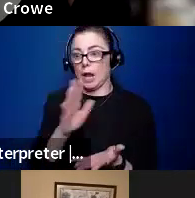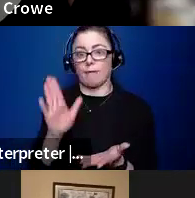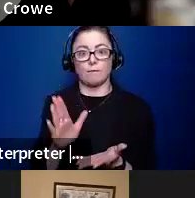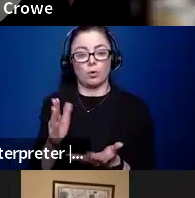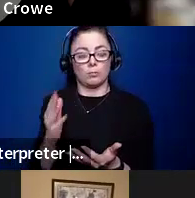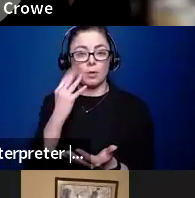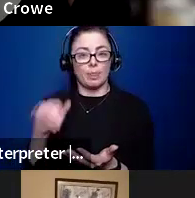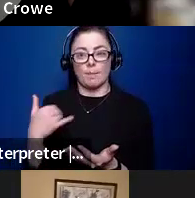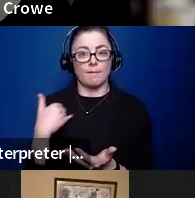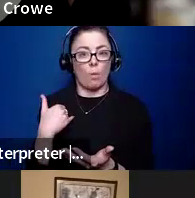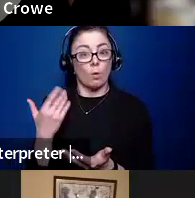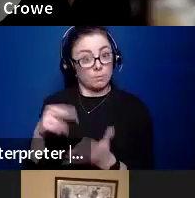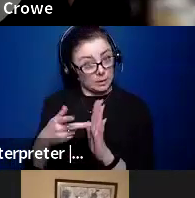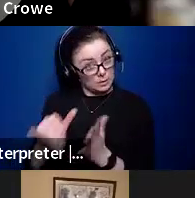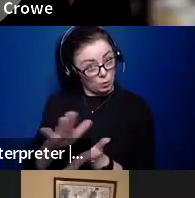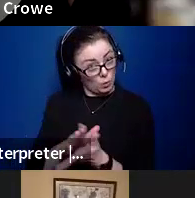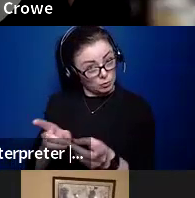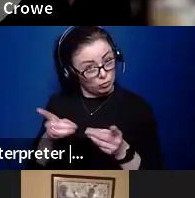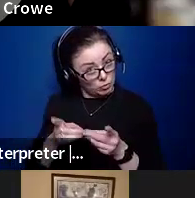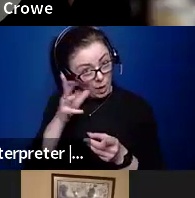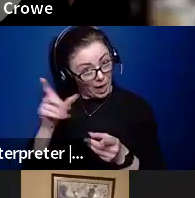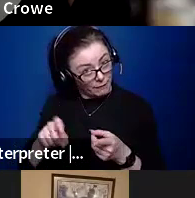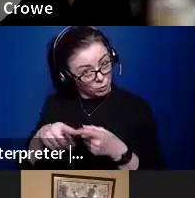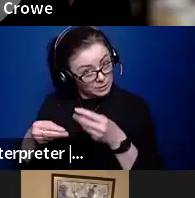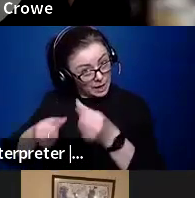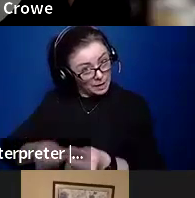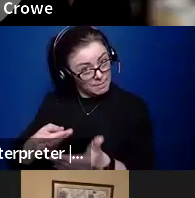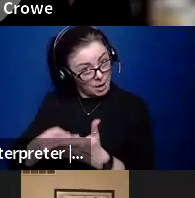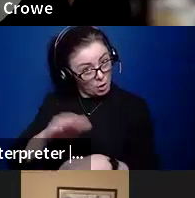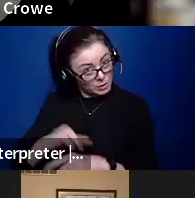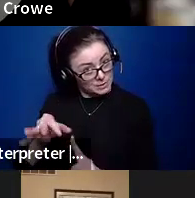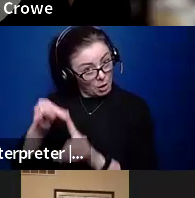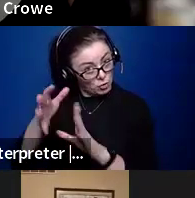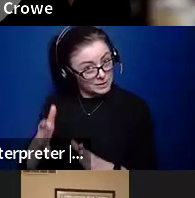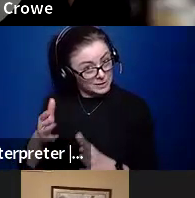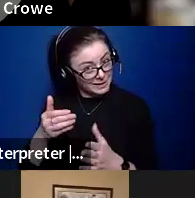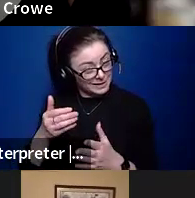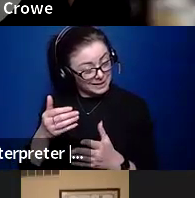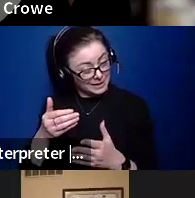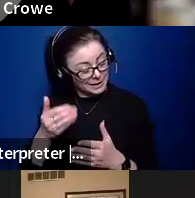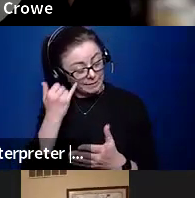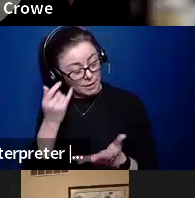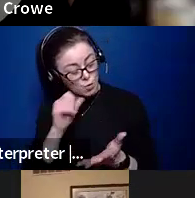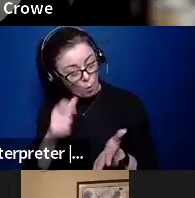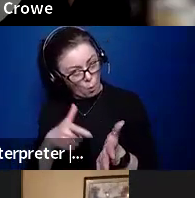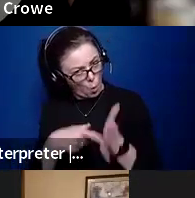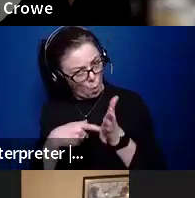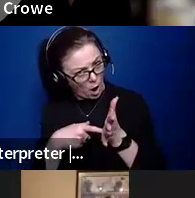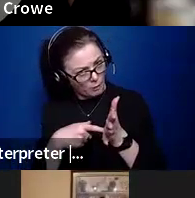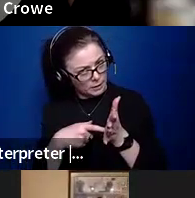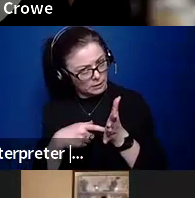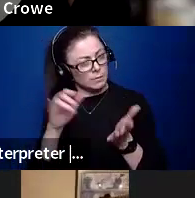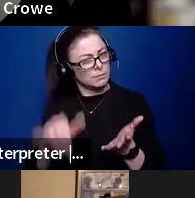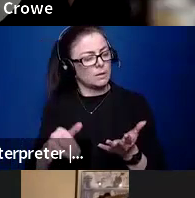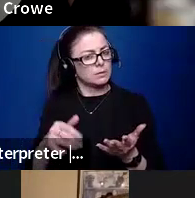So then are these school districts going to have to spend money on these specialists even if they don't require them? Because that's what the AEA